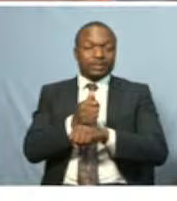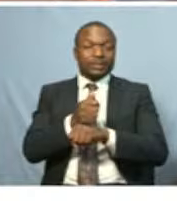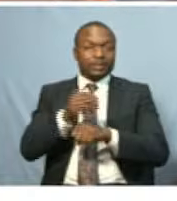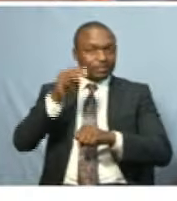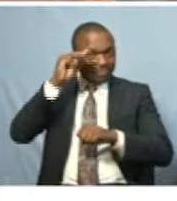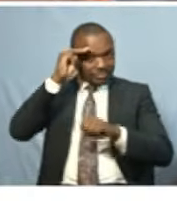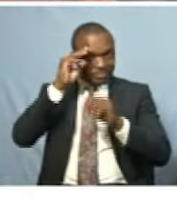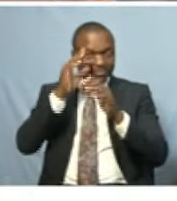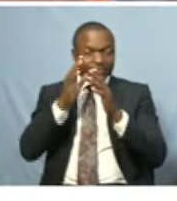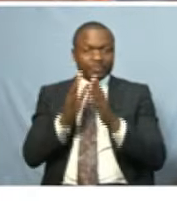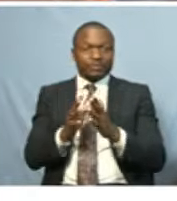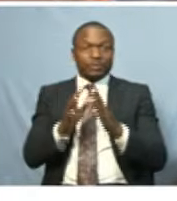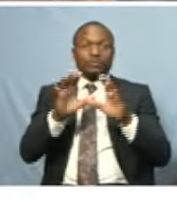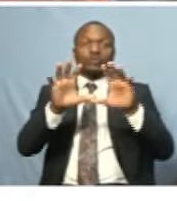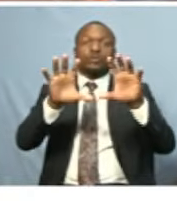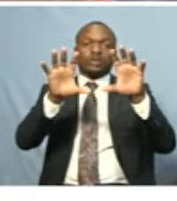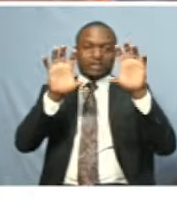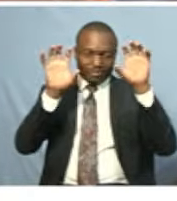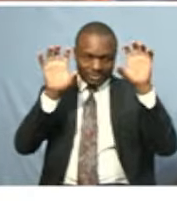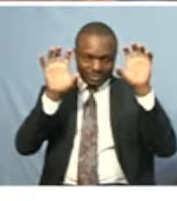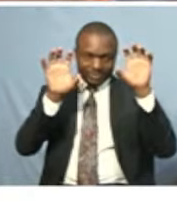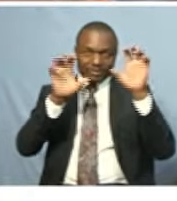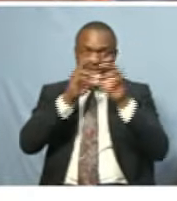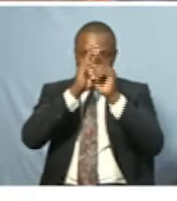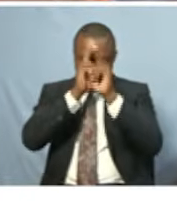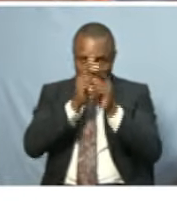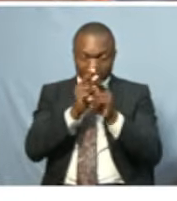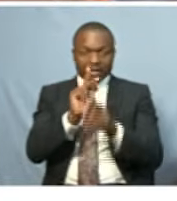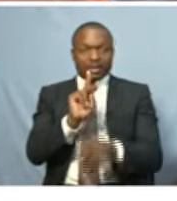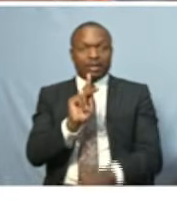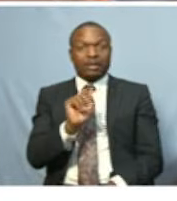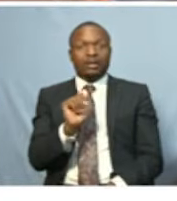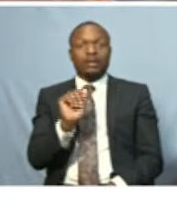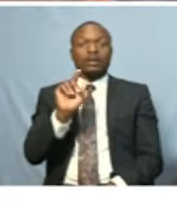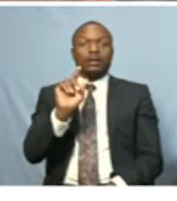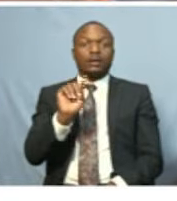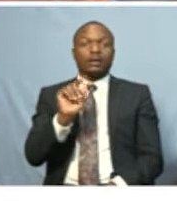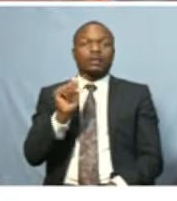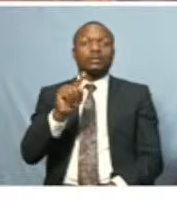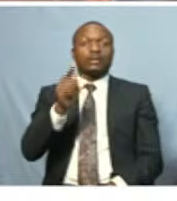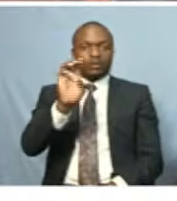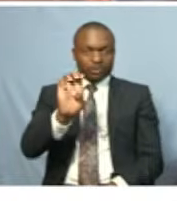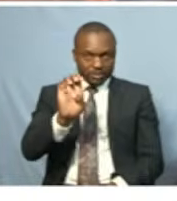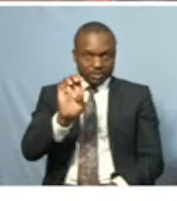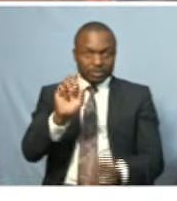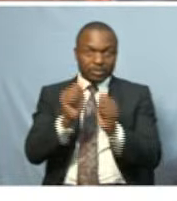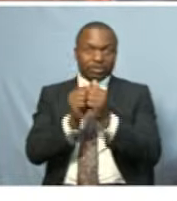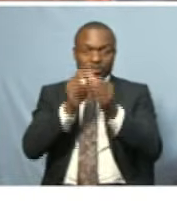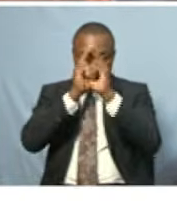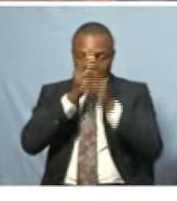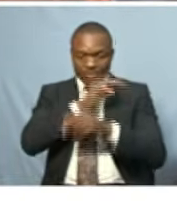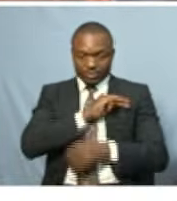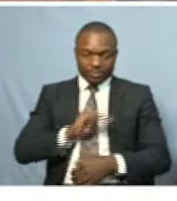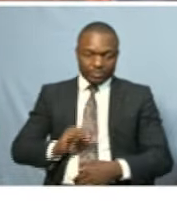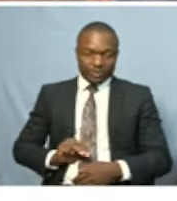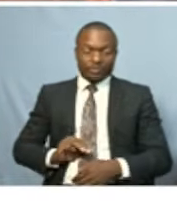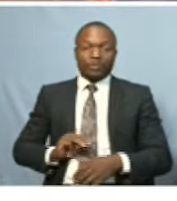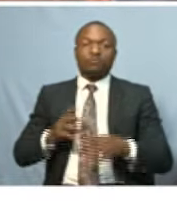ministers to Cabinet, Honorable Katakwe, Alex, and the Honorable Member from